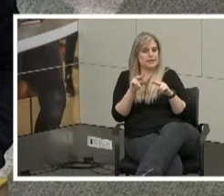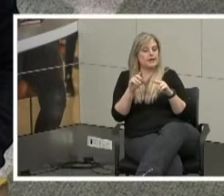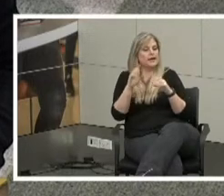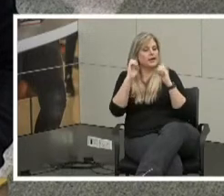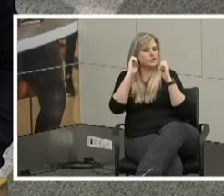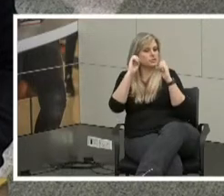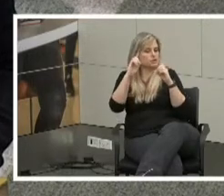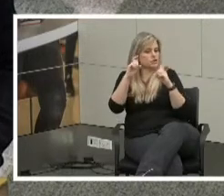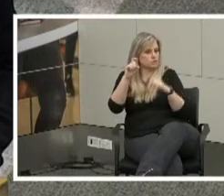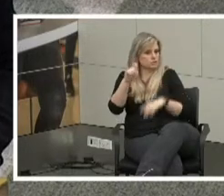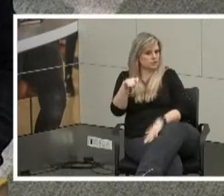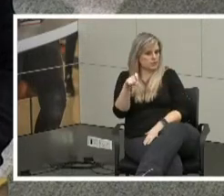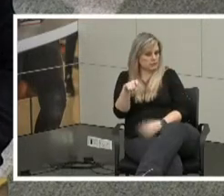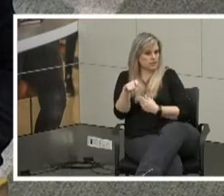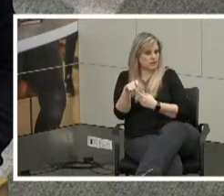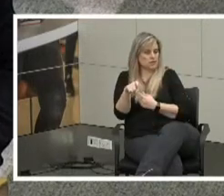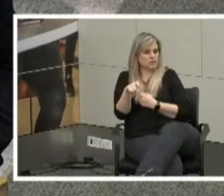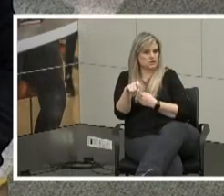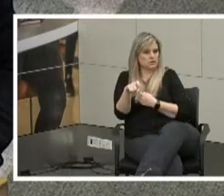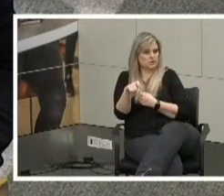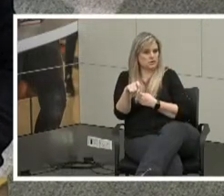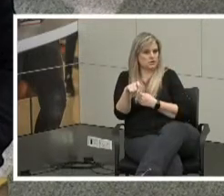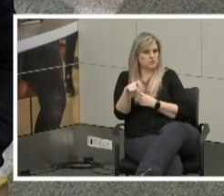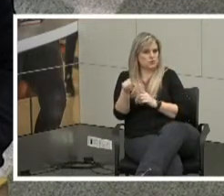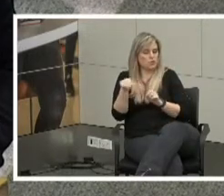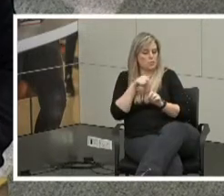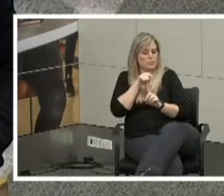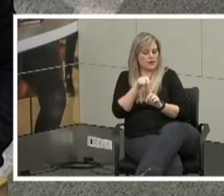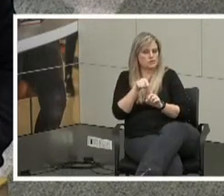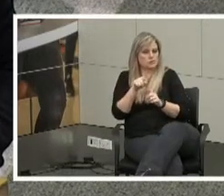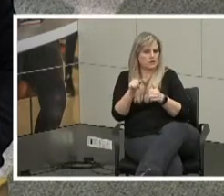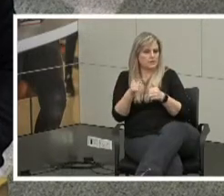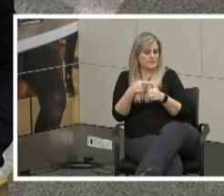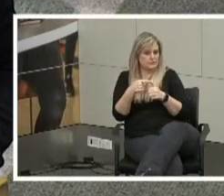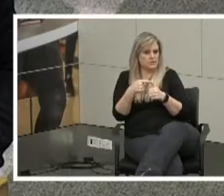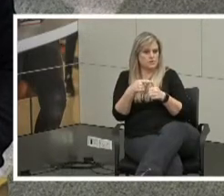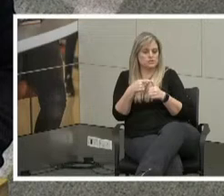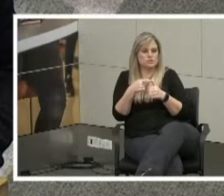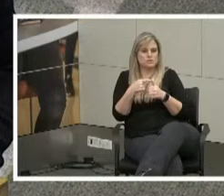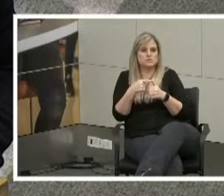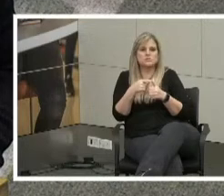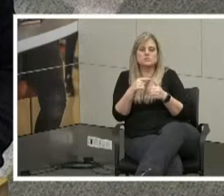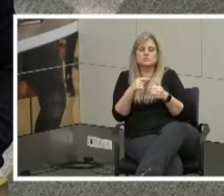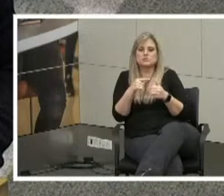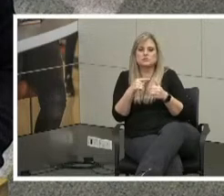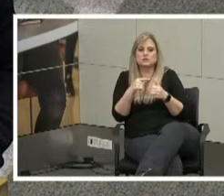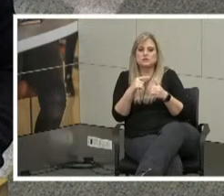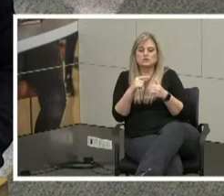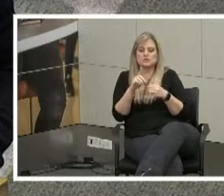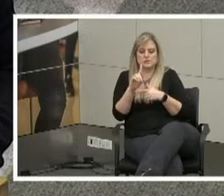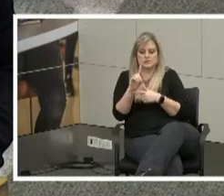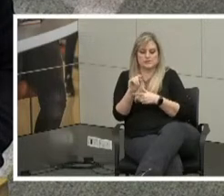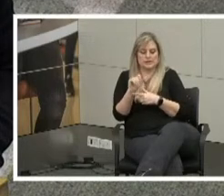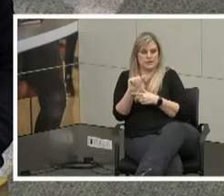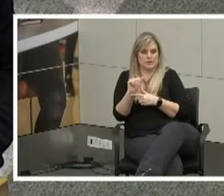need um and going back to my first reference of the data that we're looking at today